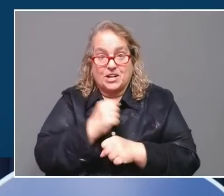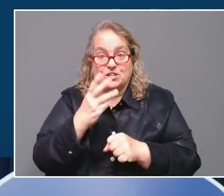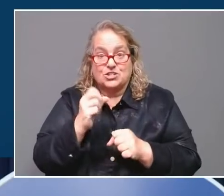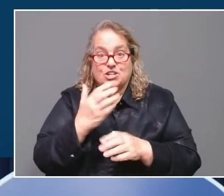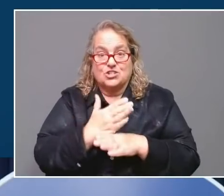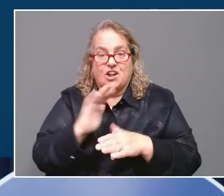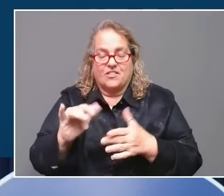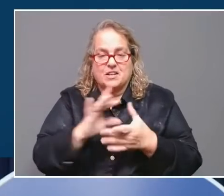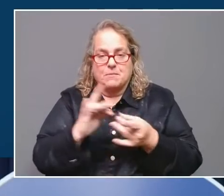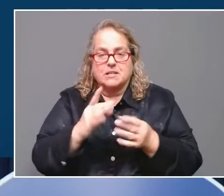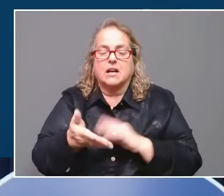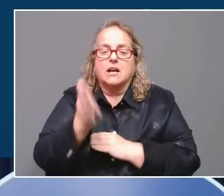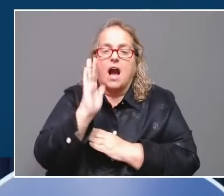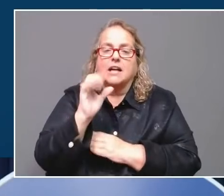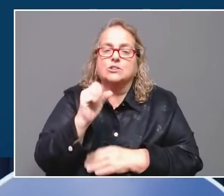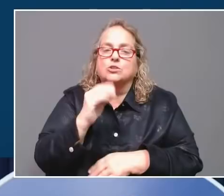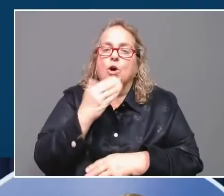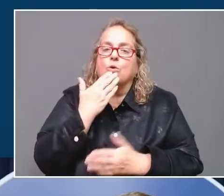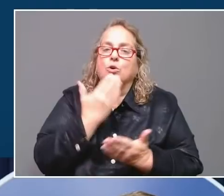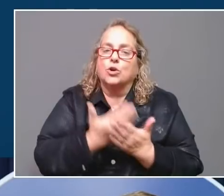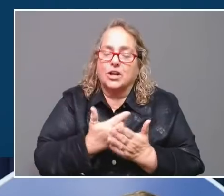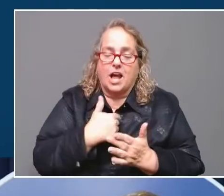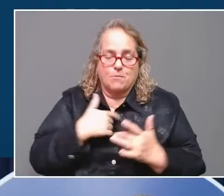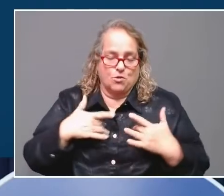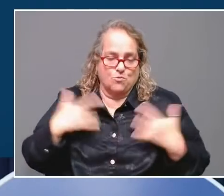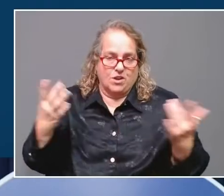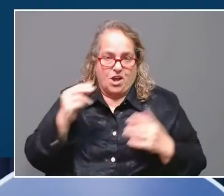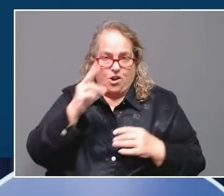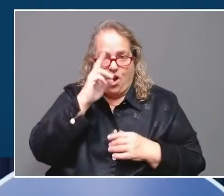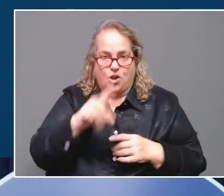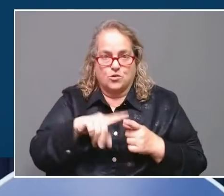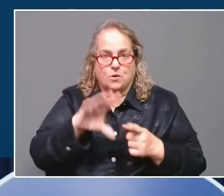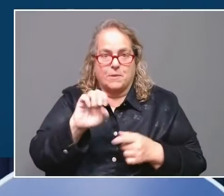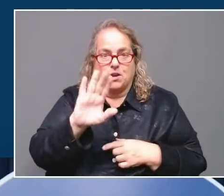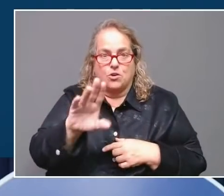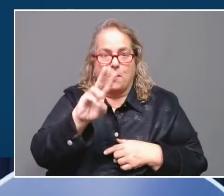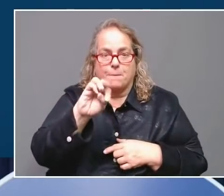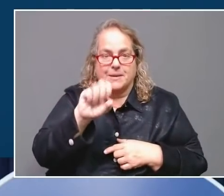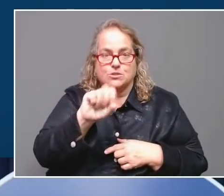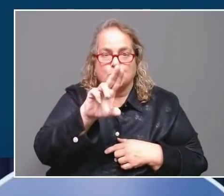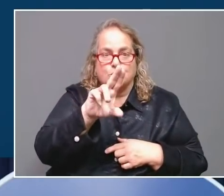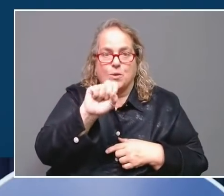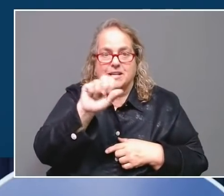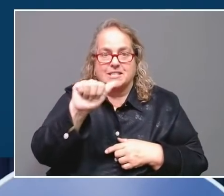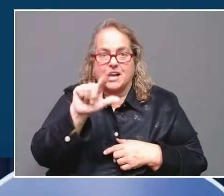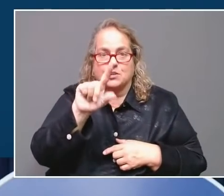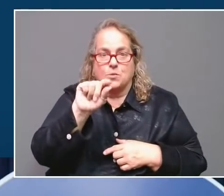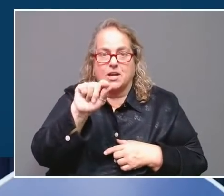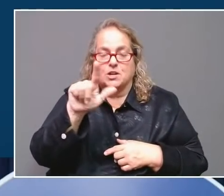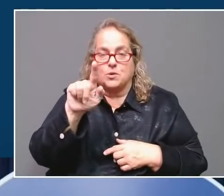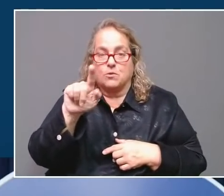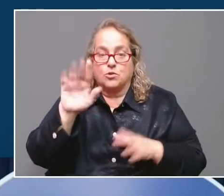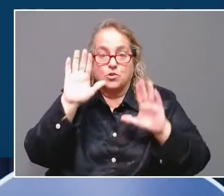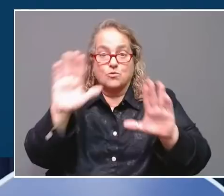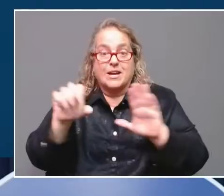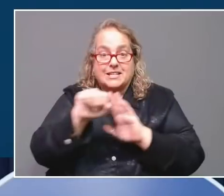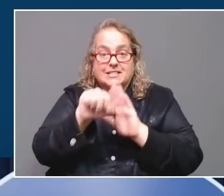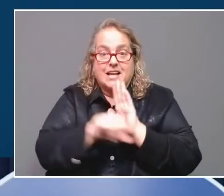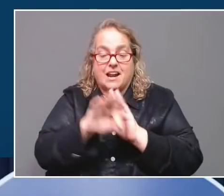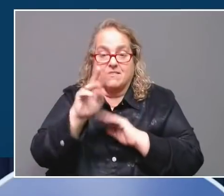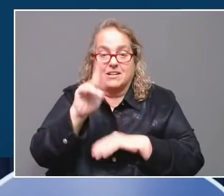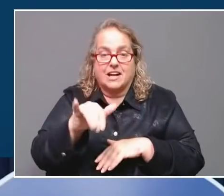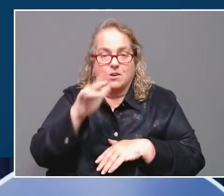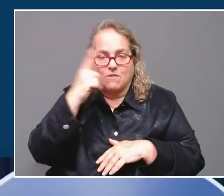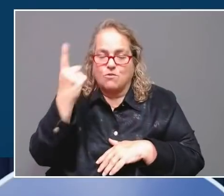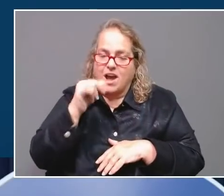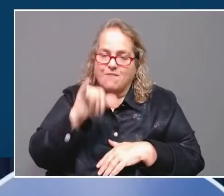so good. I'm thrilled and honored to be your Miss USA 2021. To the great state of Kentucky, you will forever have my heart.